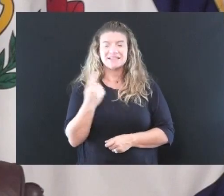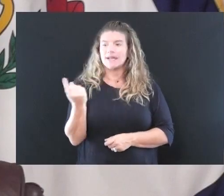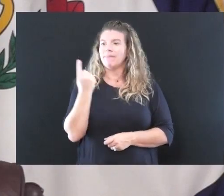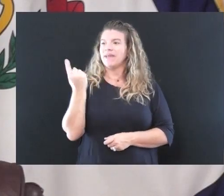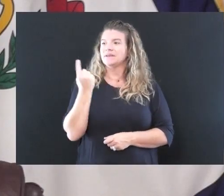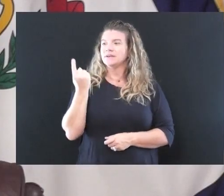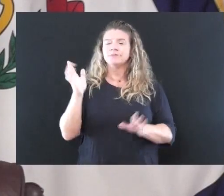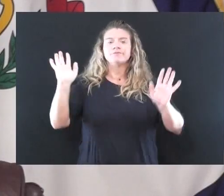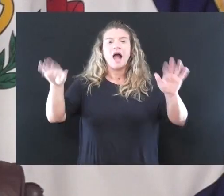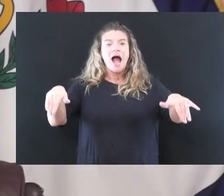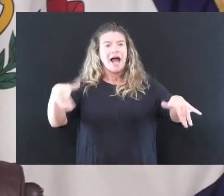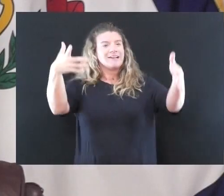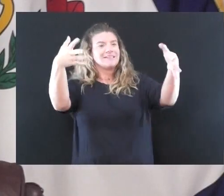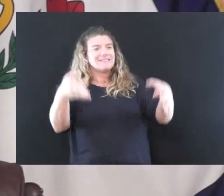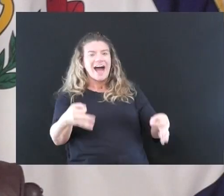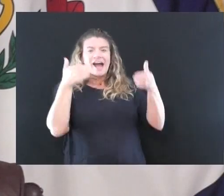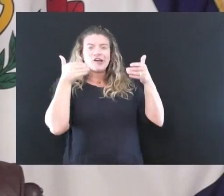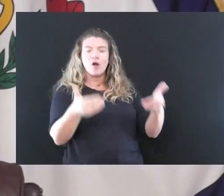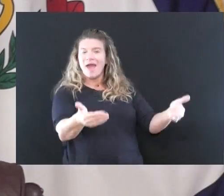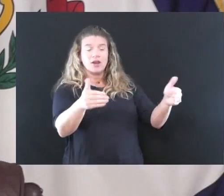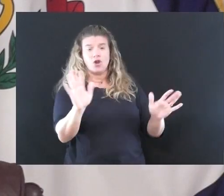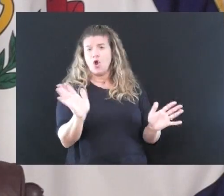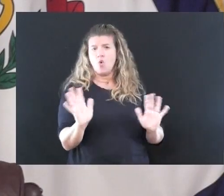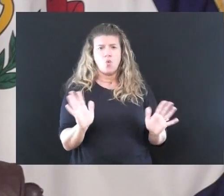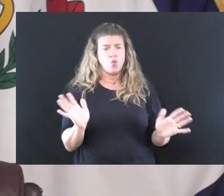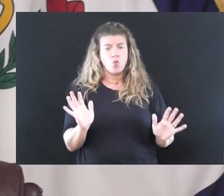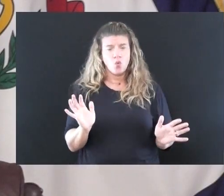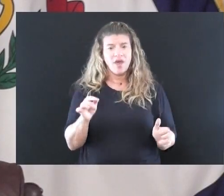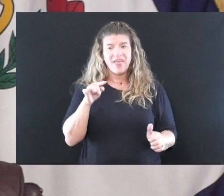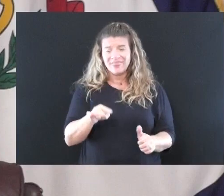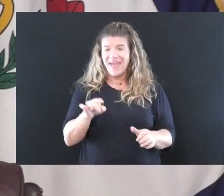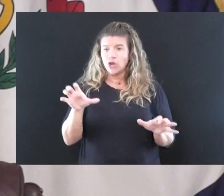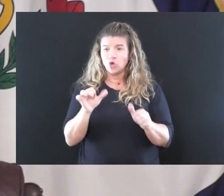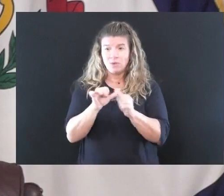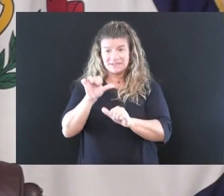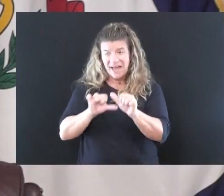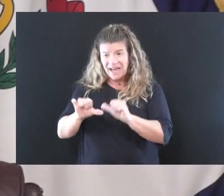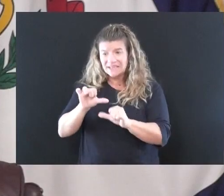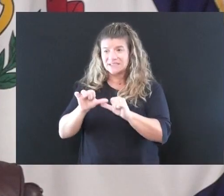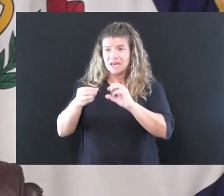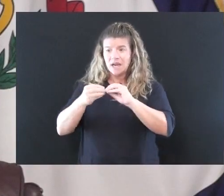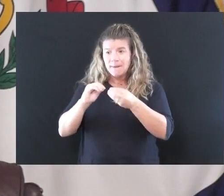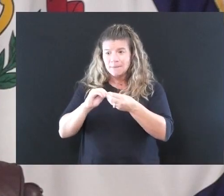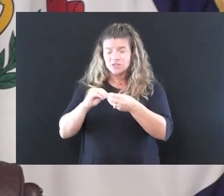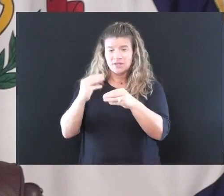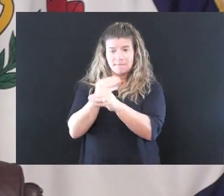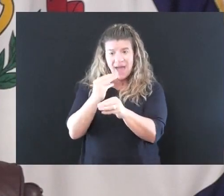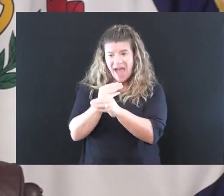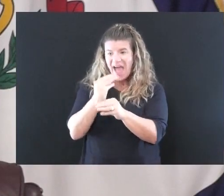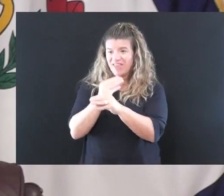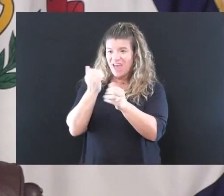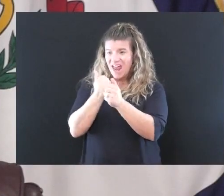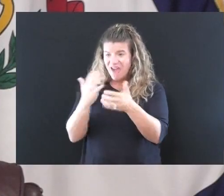something on a whim. It's absolutely done with math and scientific, and it's done with all the good work of the people. So